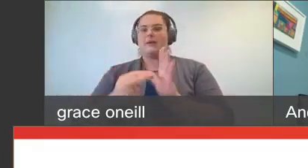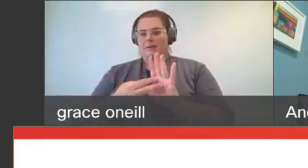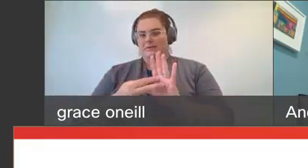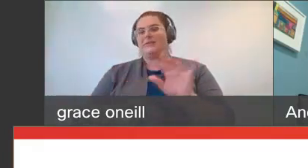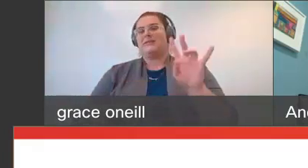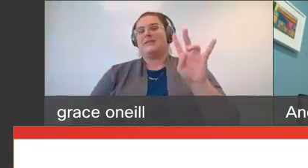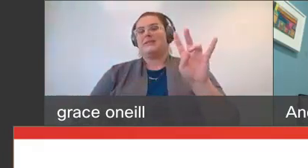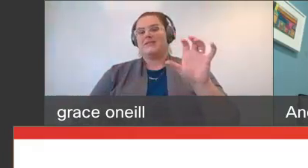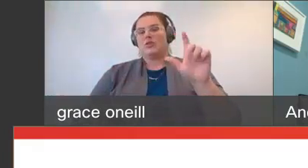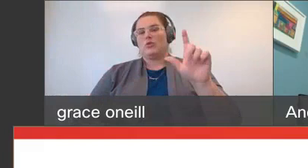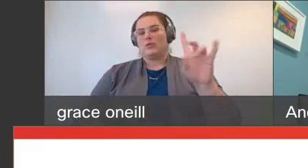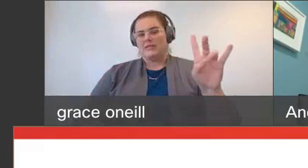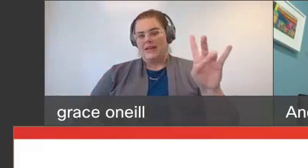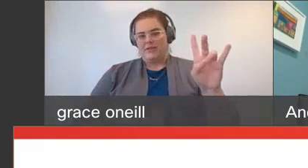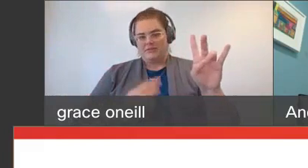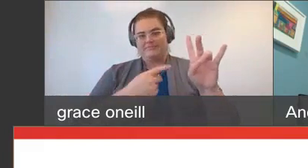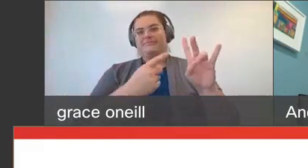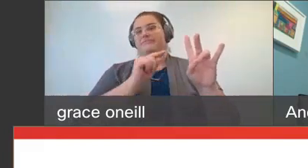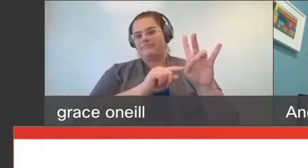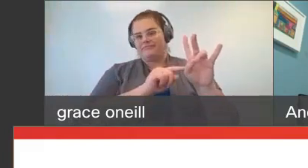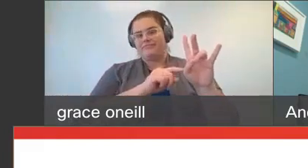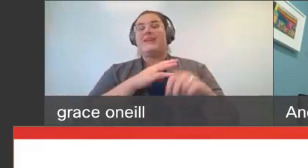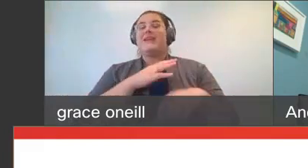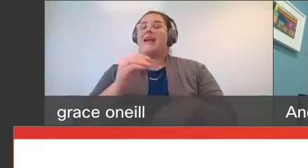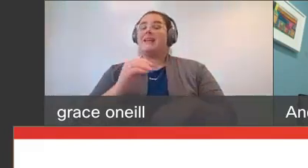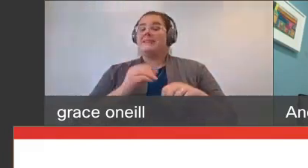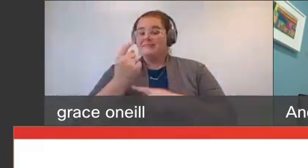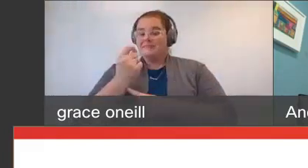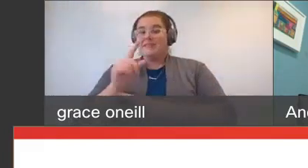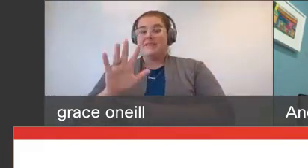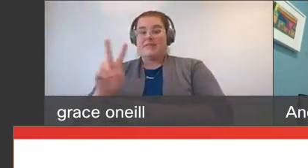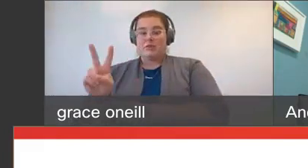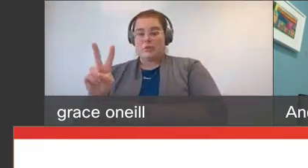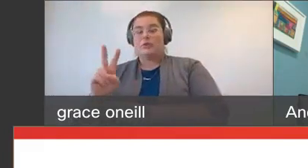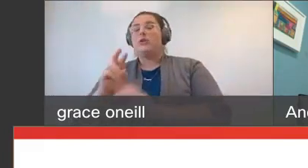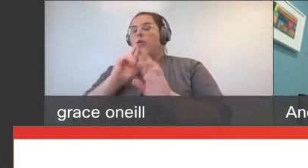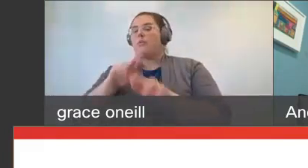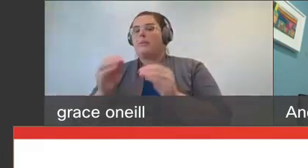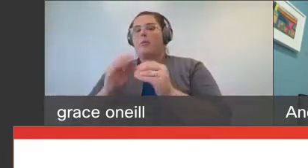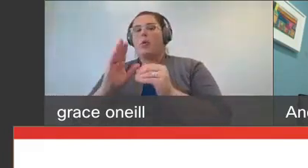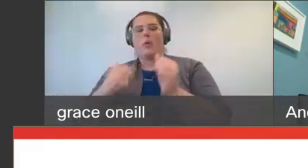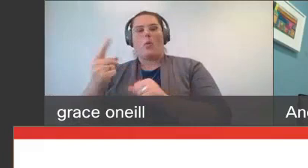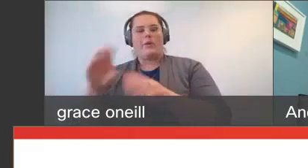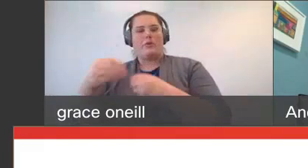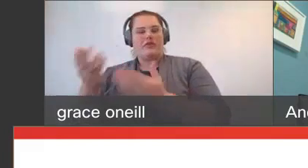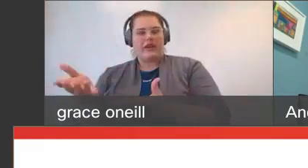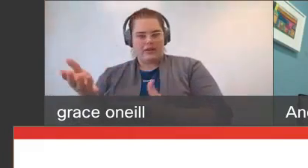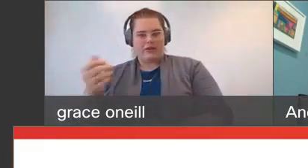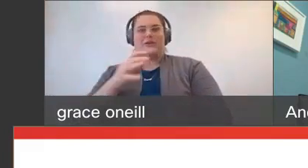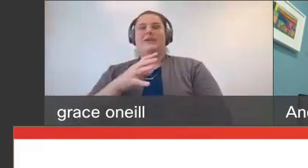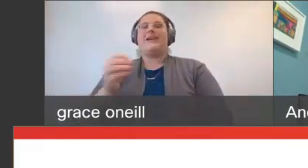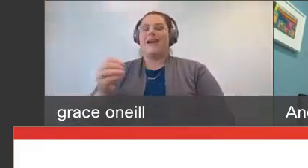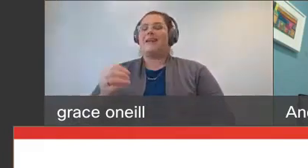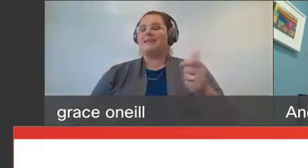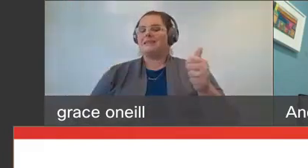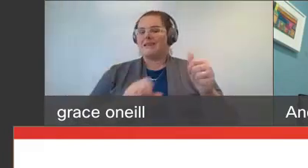727. 52 of these have been reported by more than one provider as contracting COVID, and we have had 10